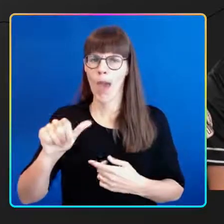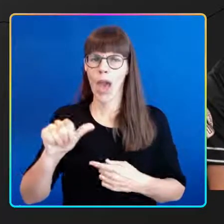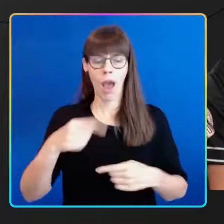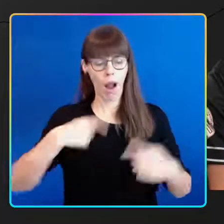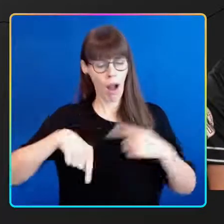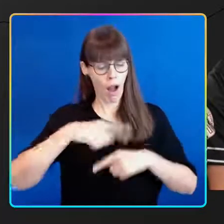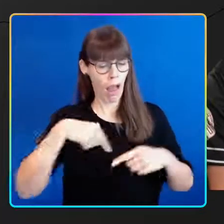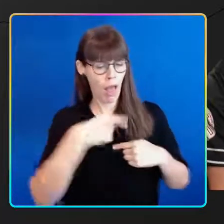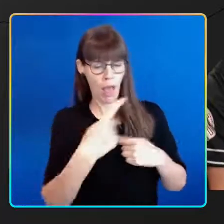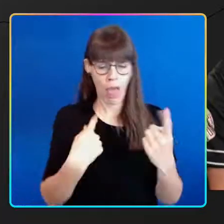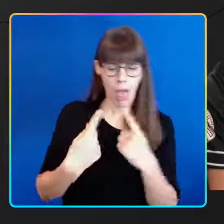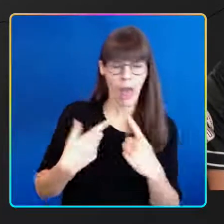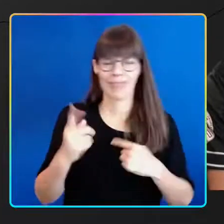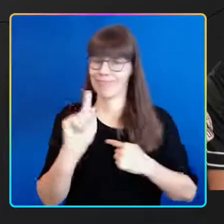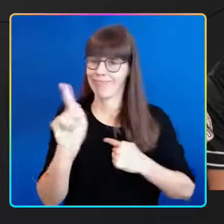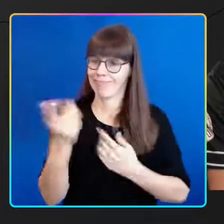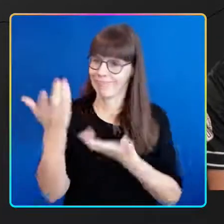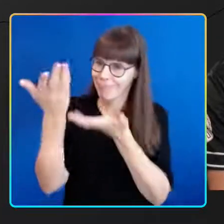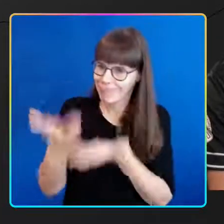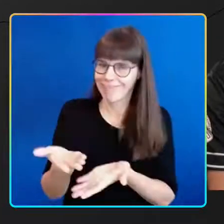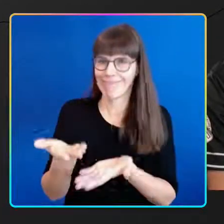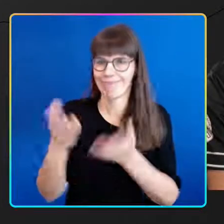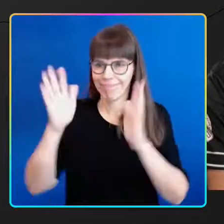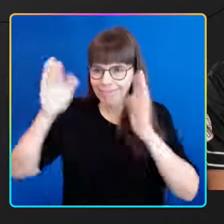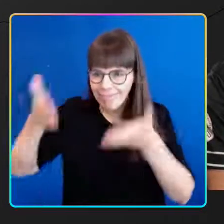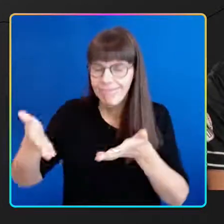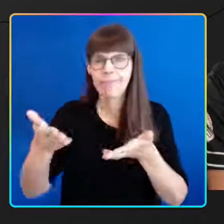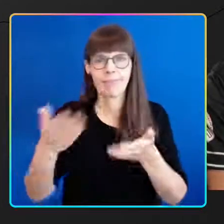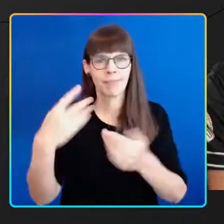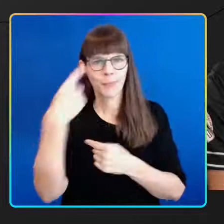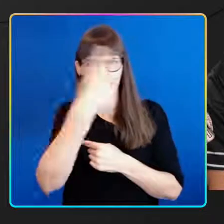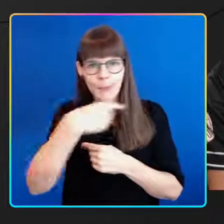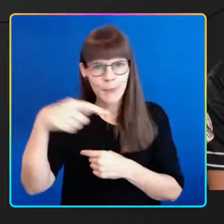about you. So tell us who you are and what you do in the space of AI.